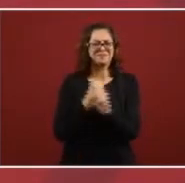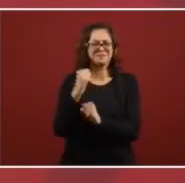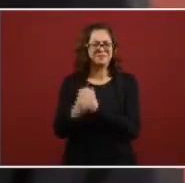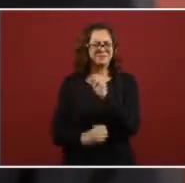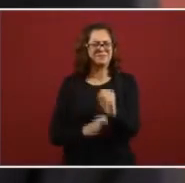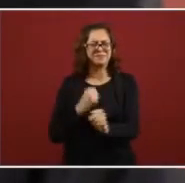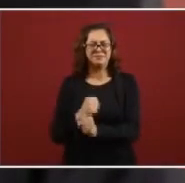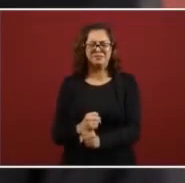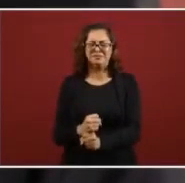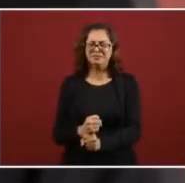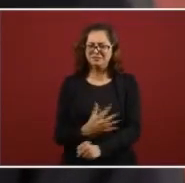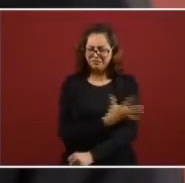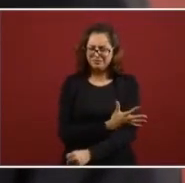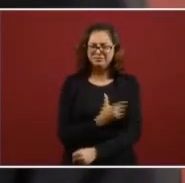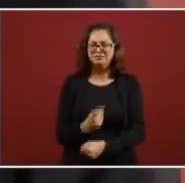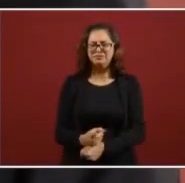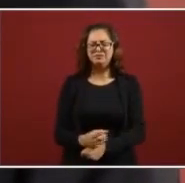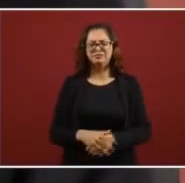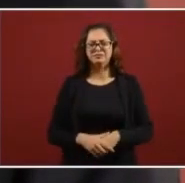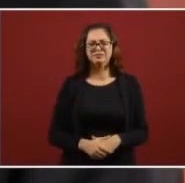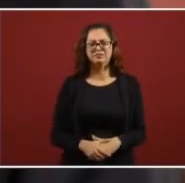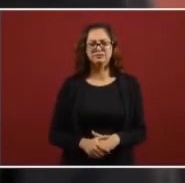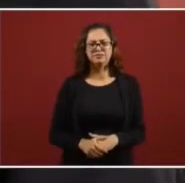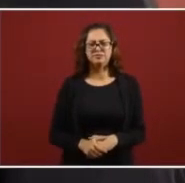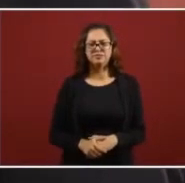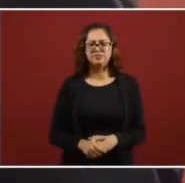fighters, honest.